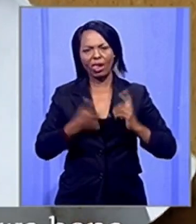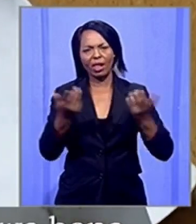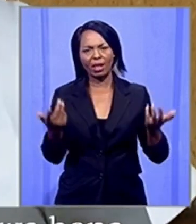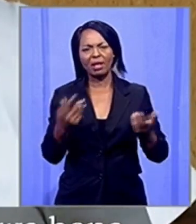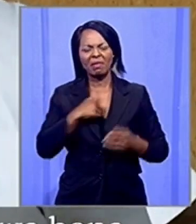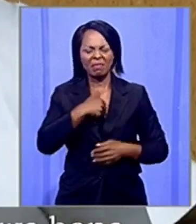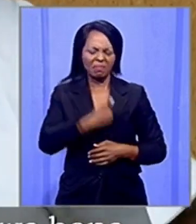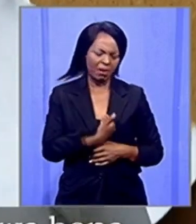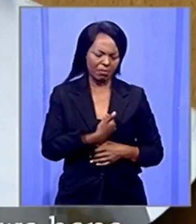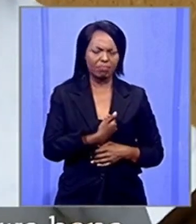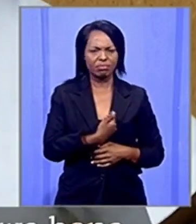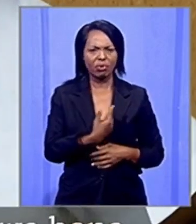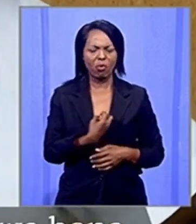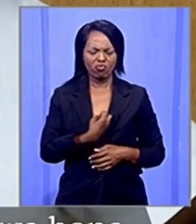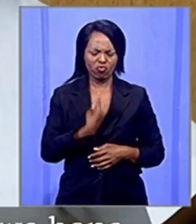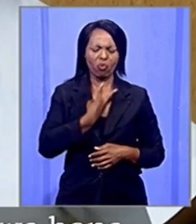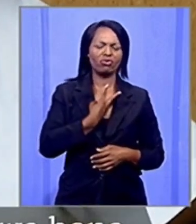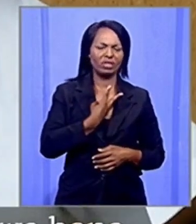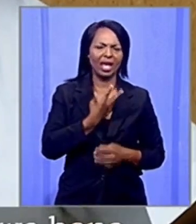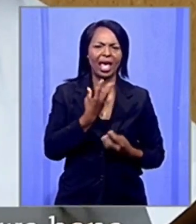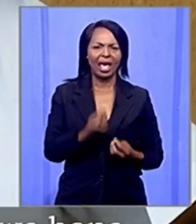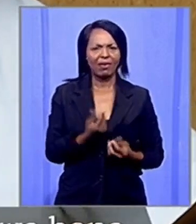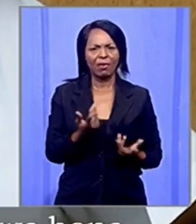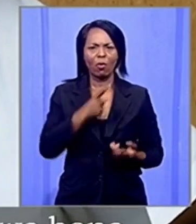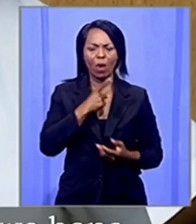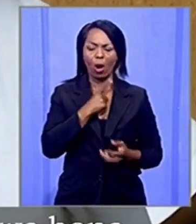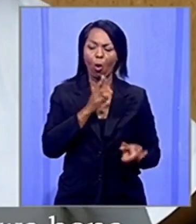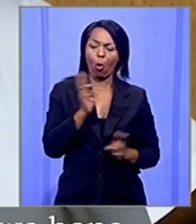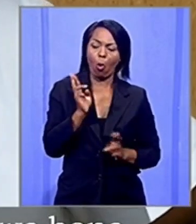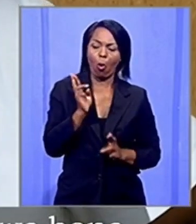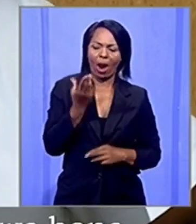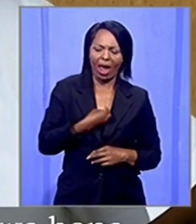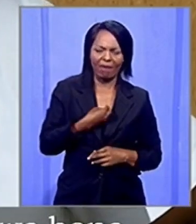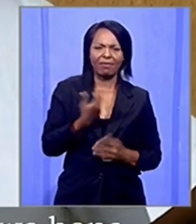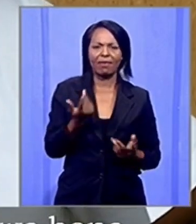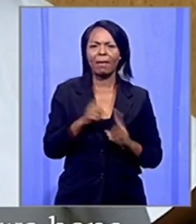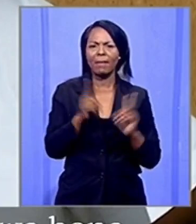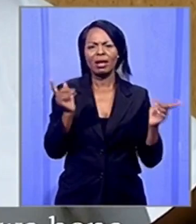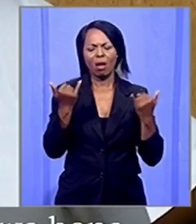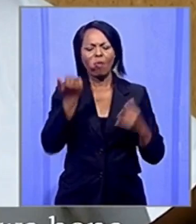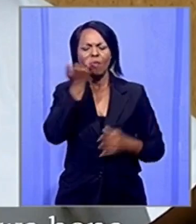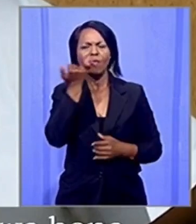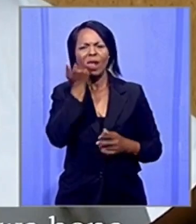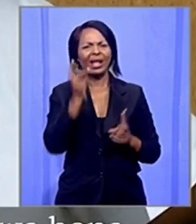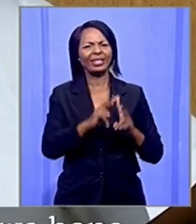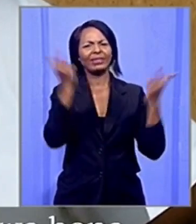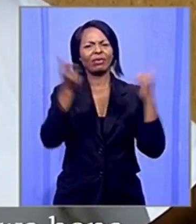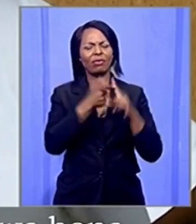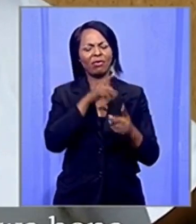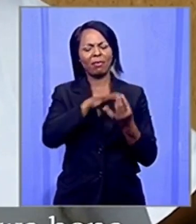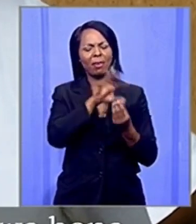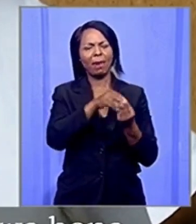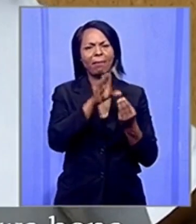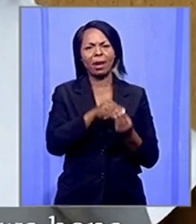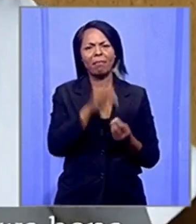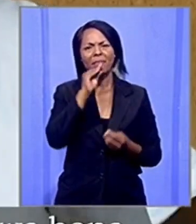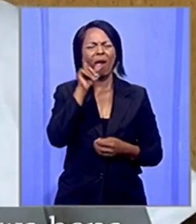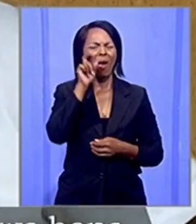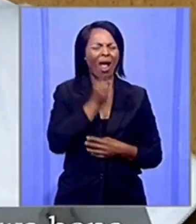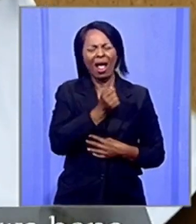totane re expectile gore ke a rarona ga se tlholela a rarona gora gore re tla feletsa re godile mme